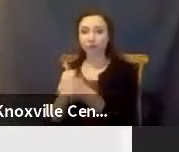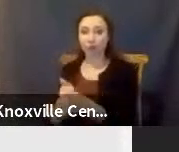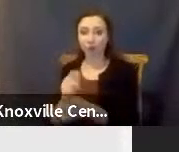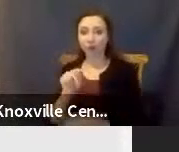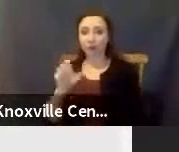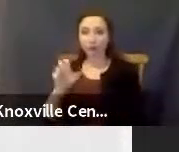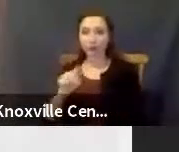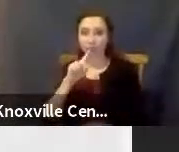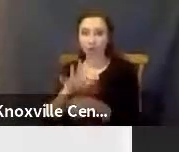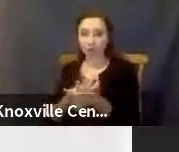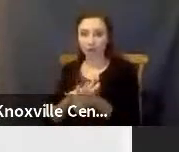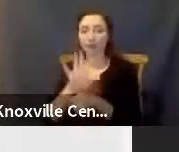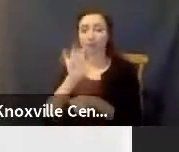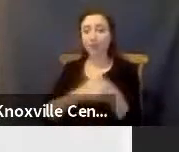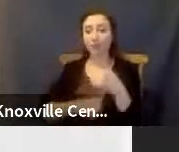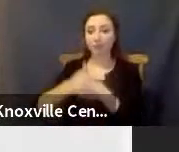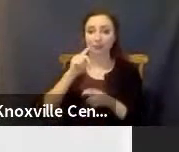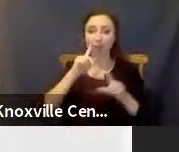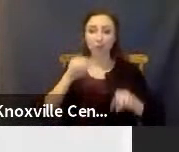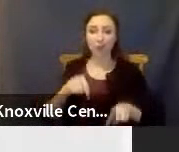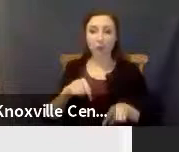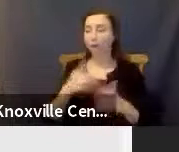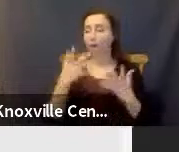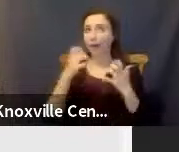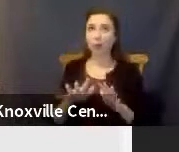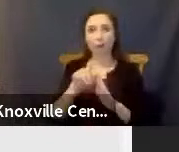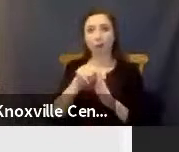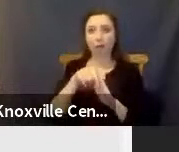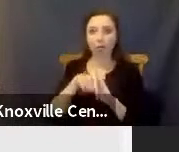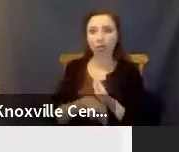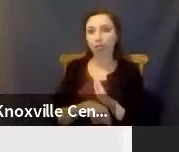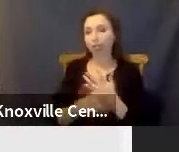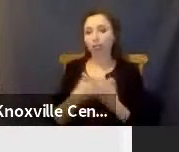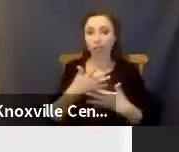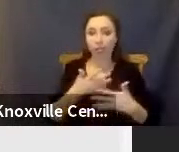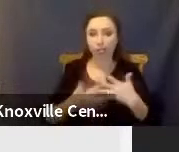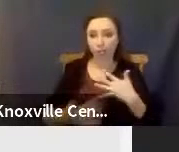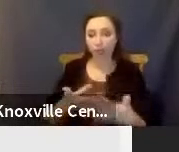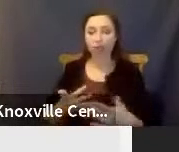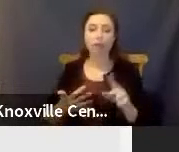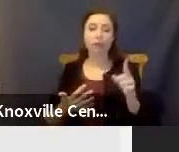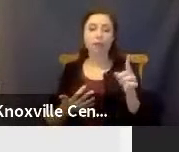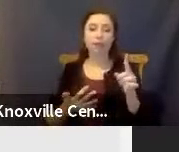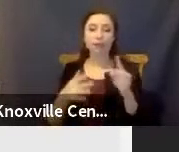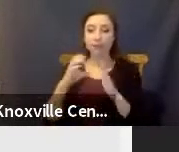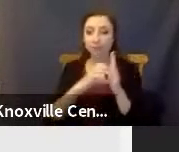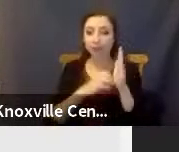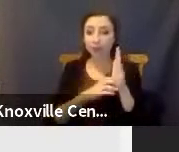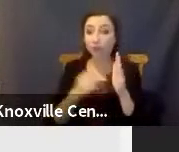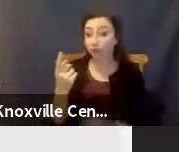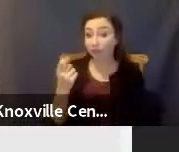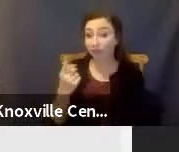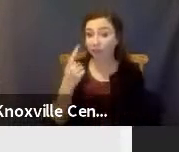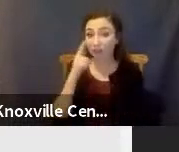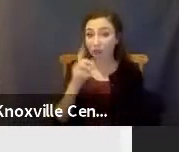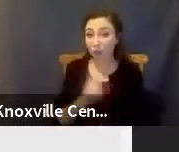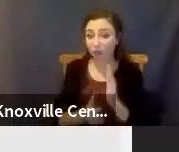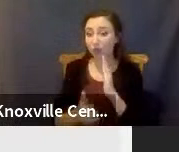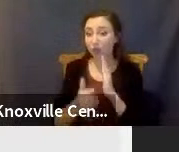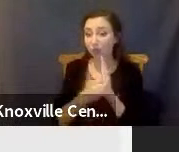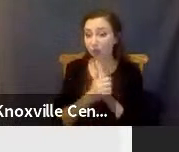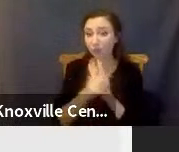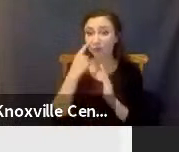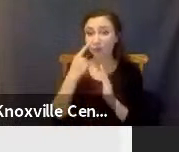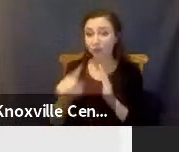order. Now, not to get in the weeds, but as I understand it, paragraph 11, it's a combination of the executive